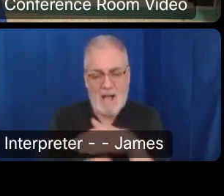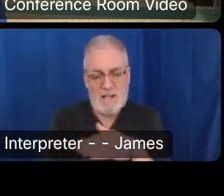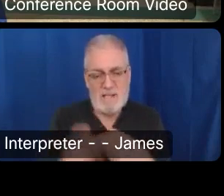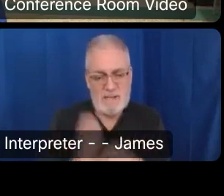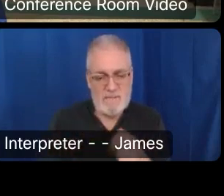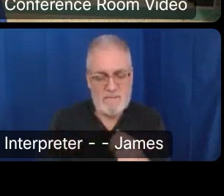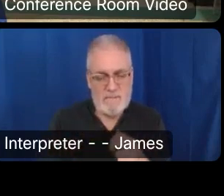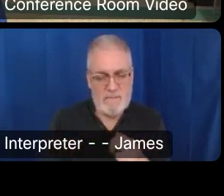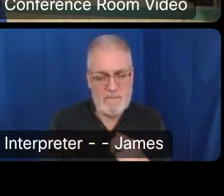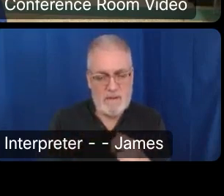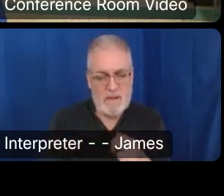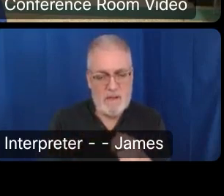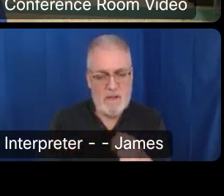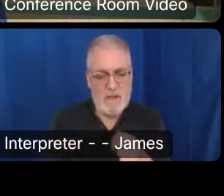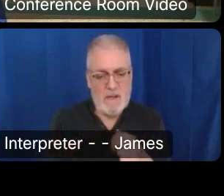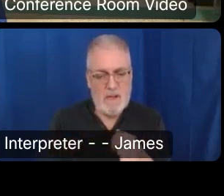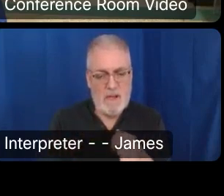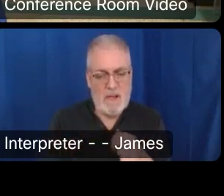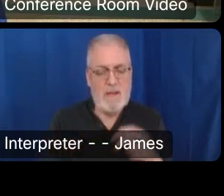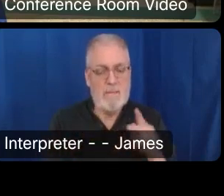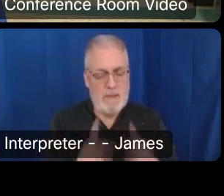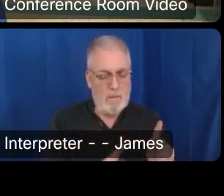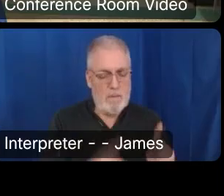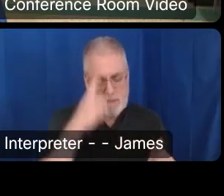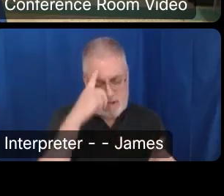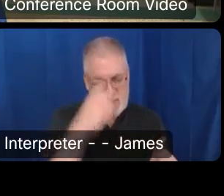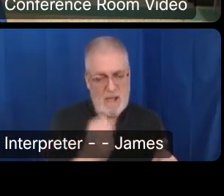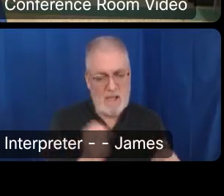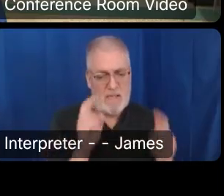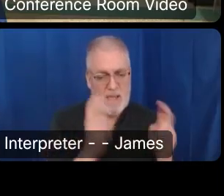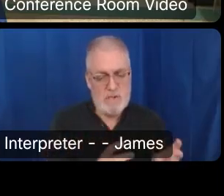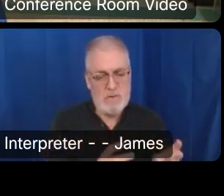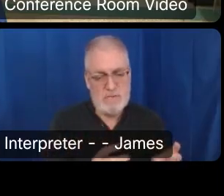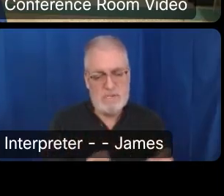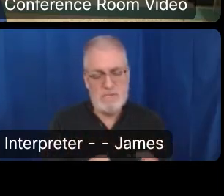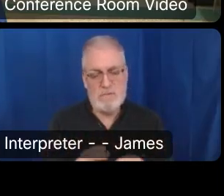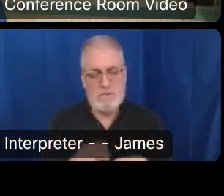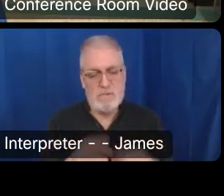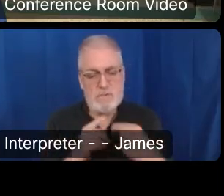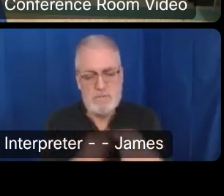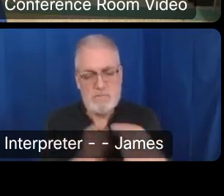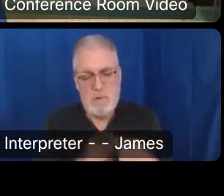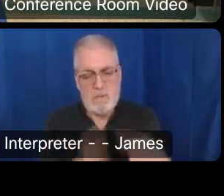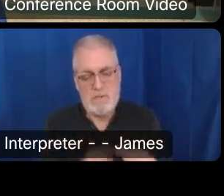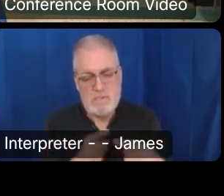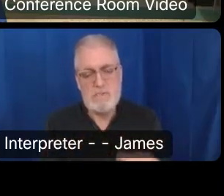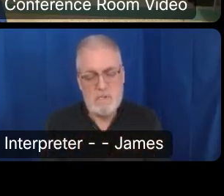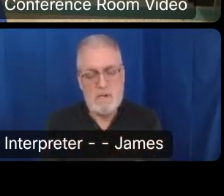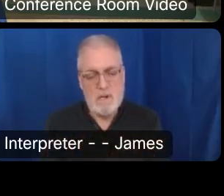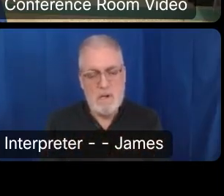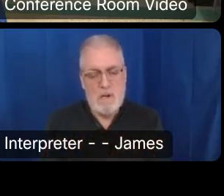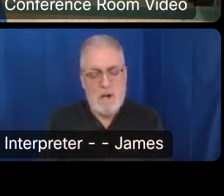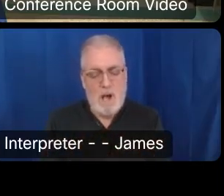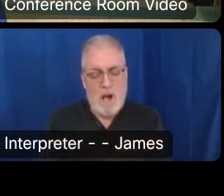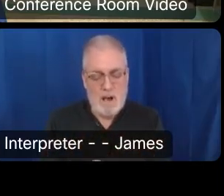toll on people, and the navigation, and just kind of that feeling of being beat down all the time. Mhm.